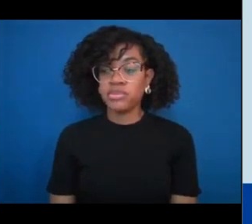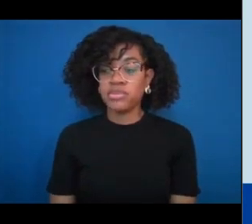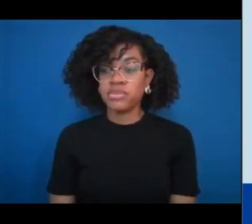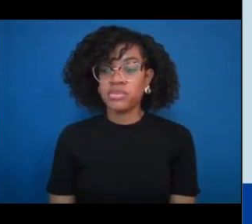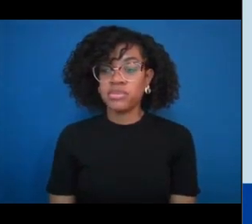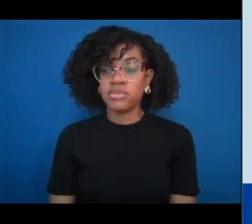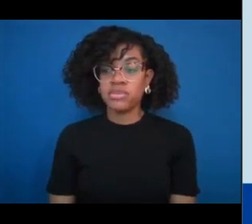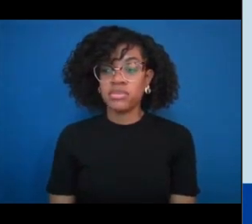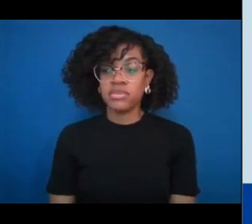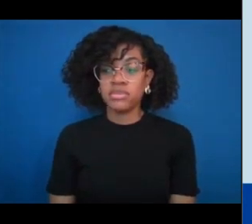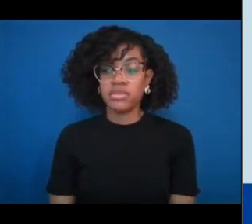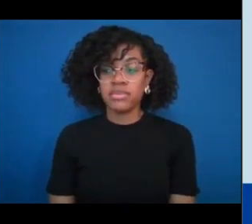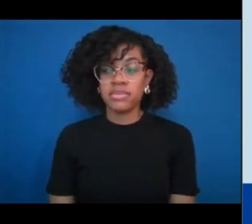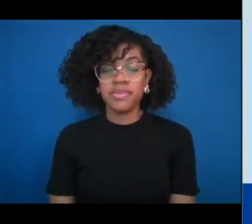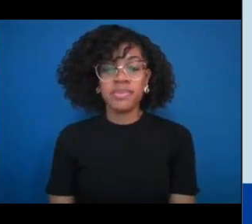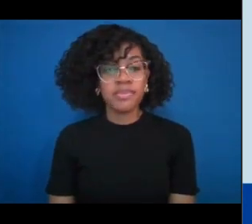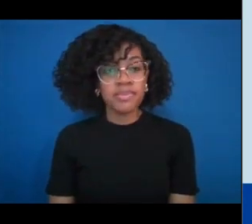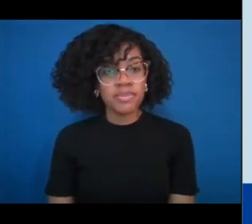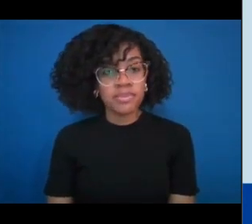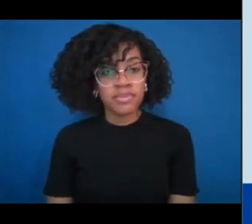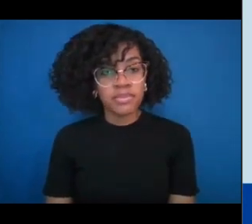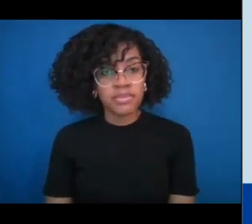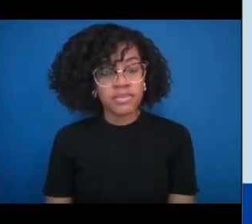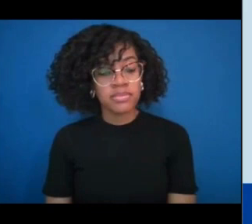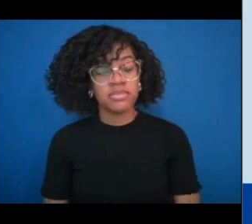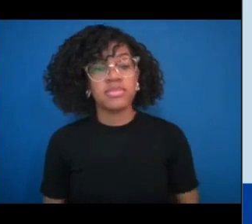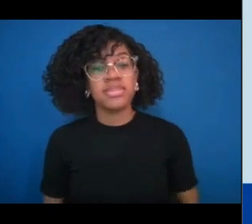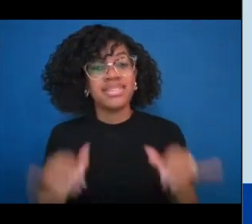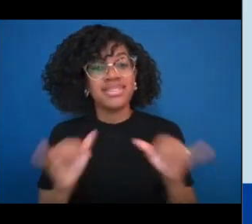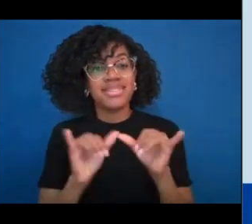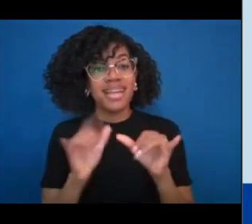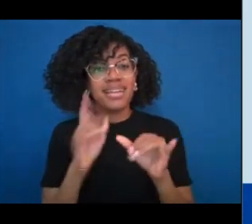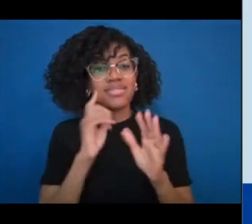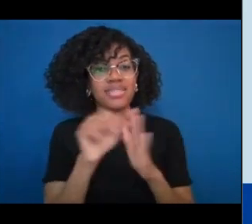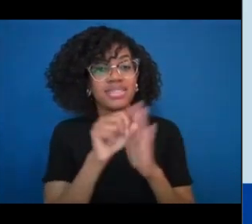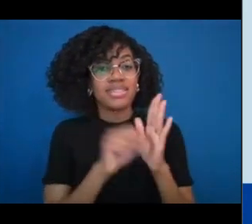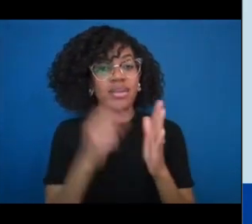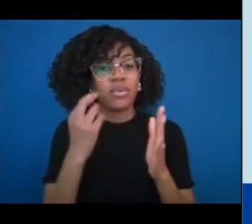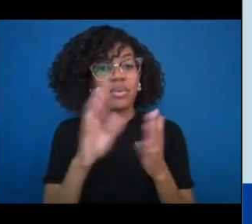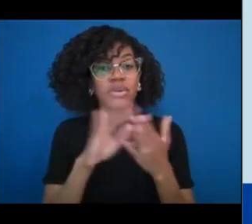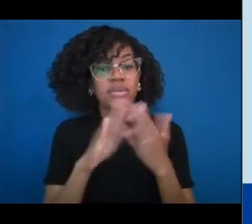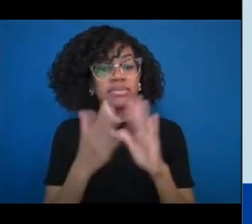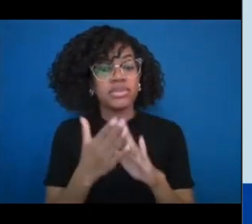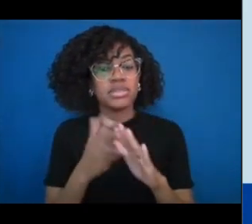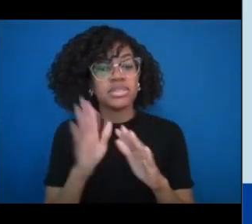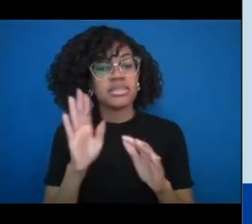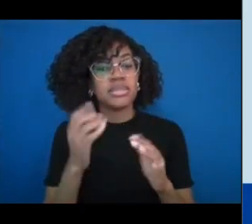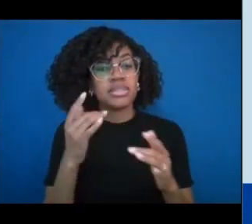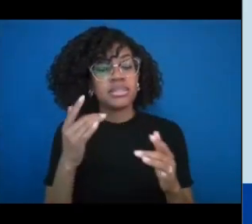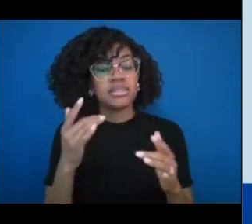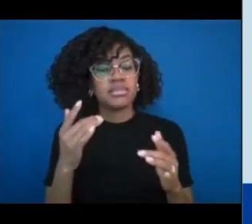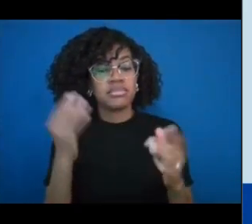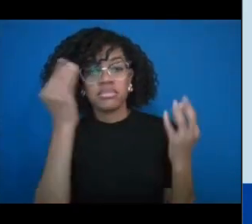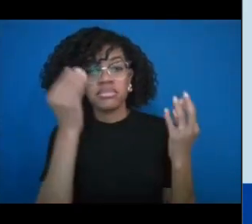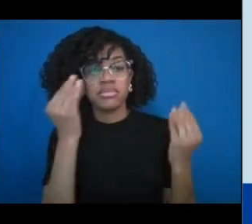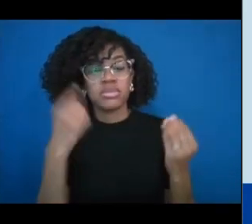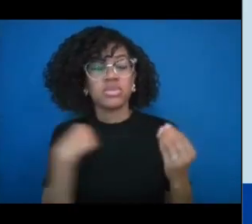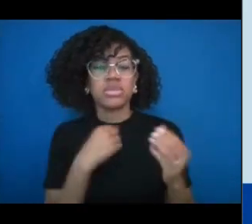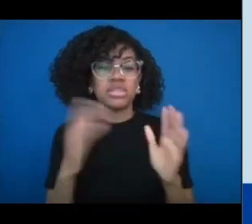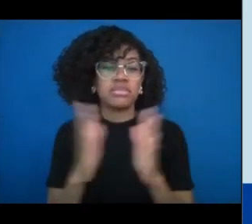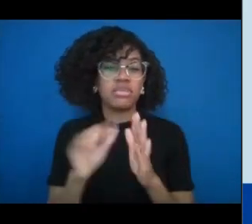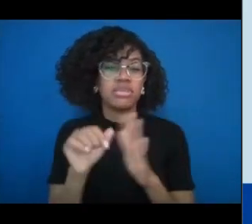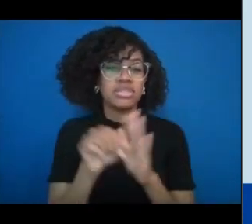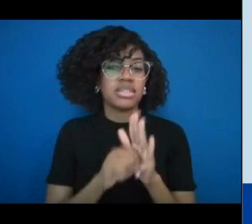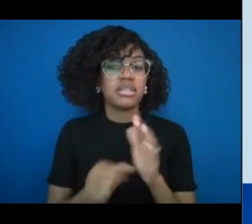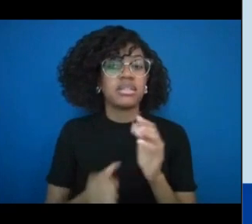Will size of the applying state or community be considered when reviewing applications? We are a small state and many of our most vulnerable